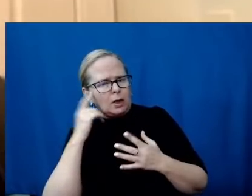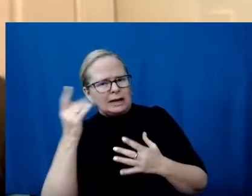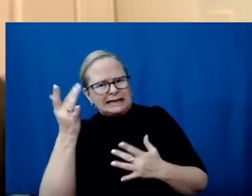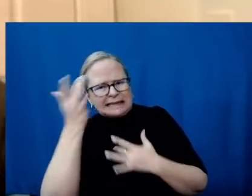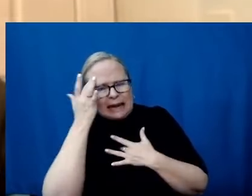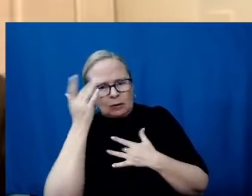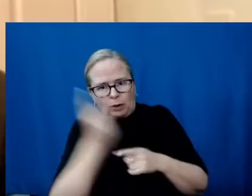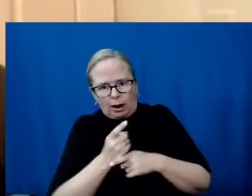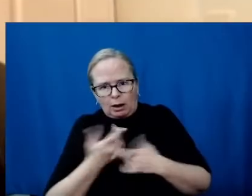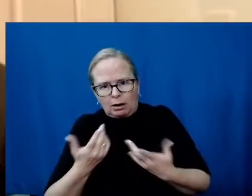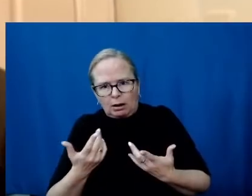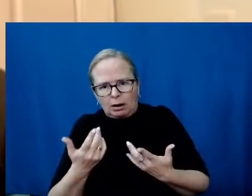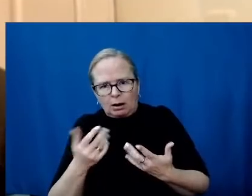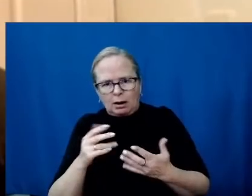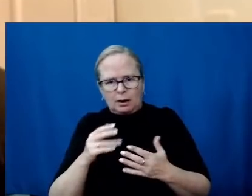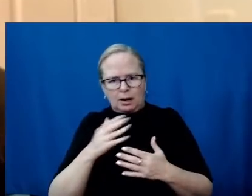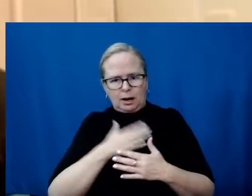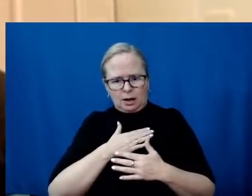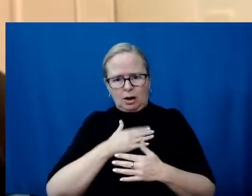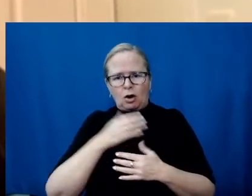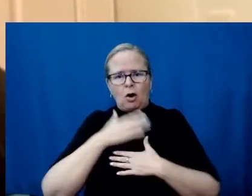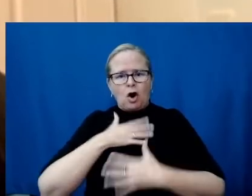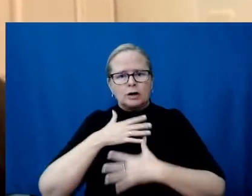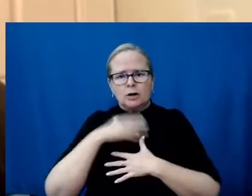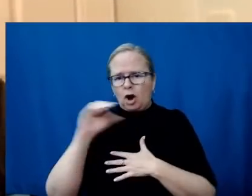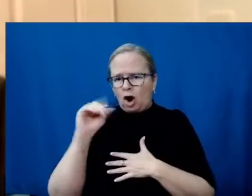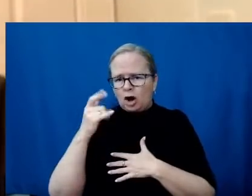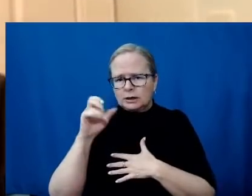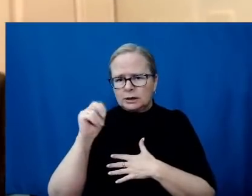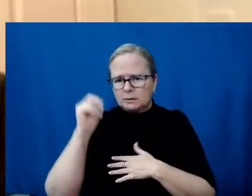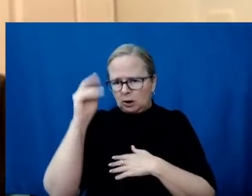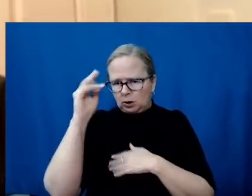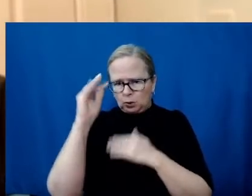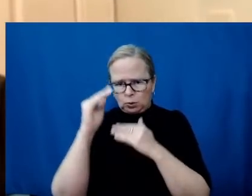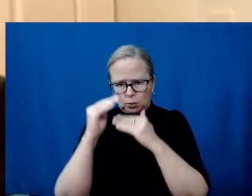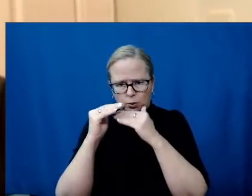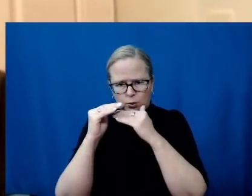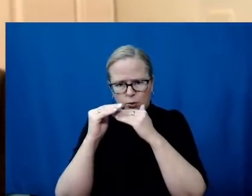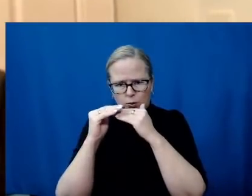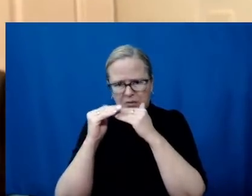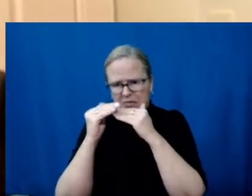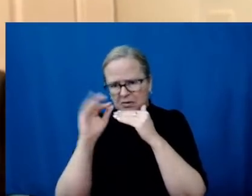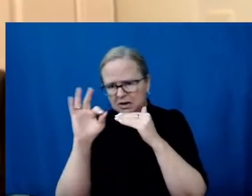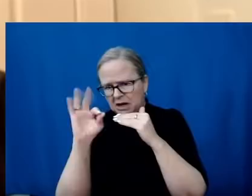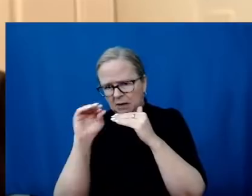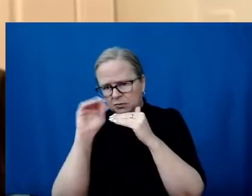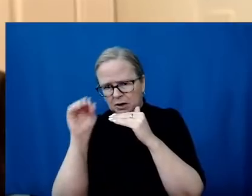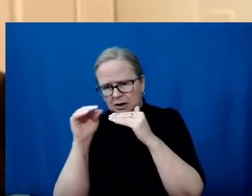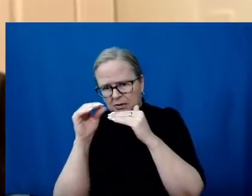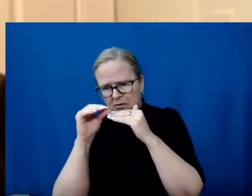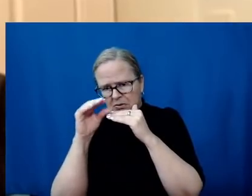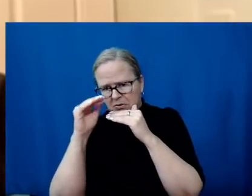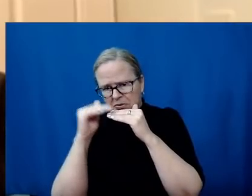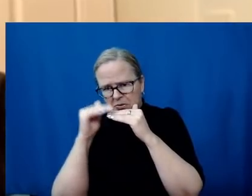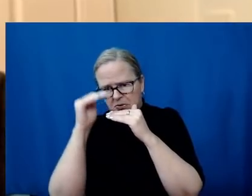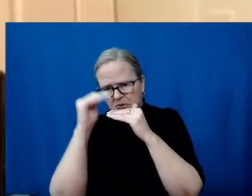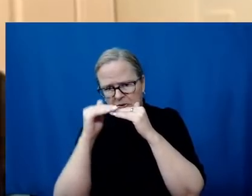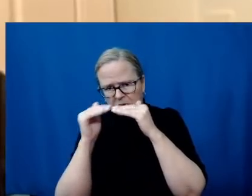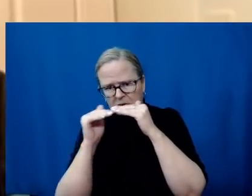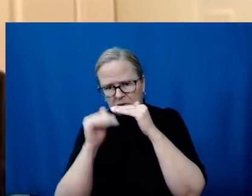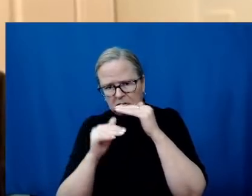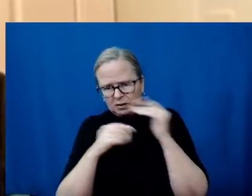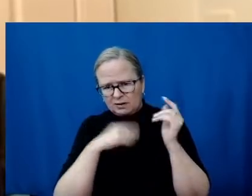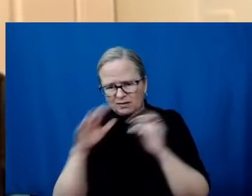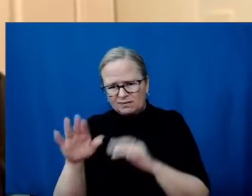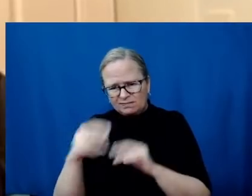are not below 91%, even though they don't necessarily need to be hospitalized. I have to sit and chat with them and say, this